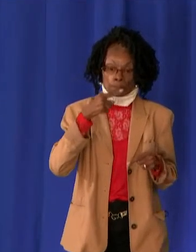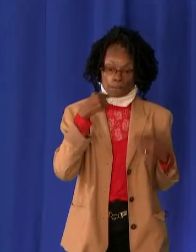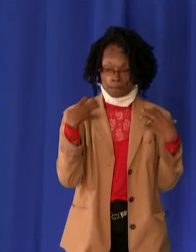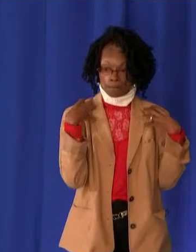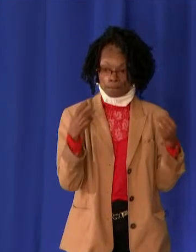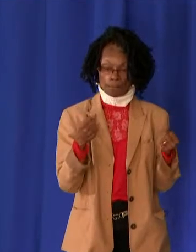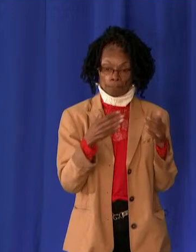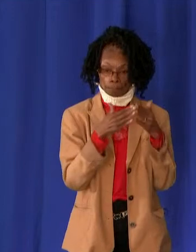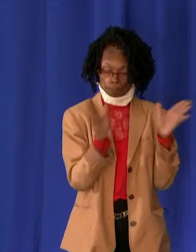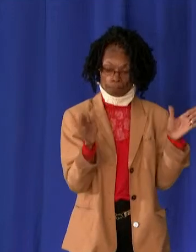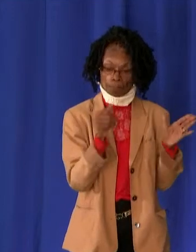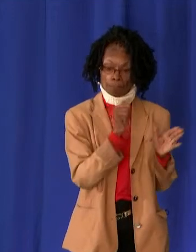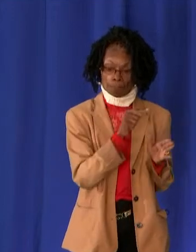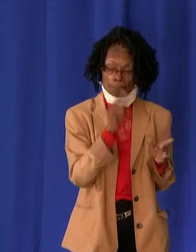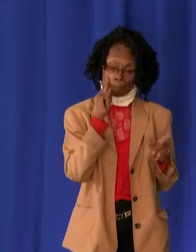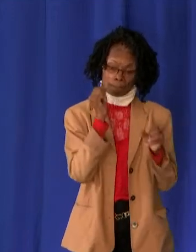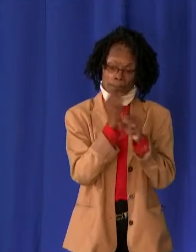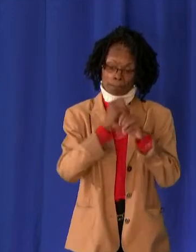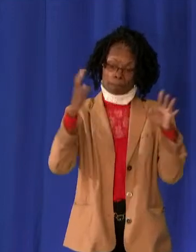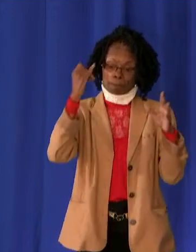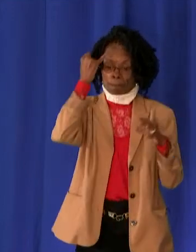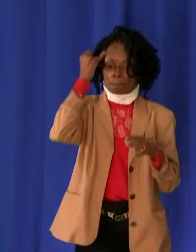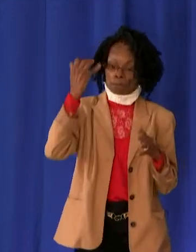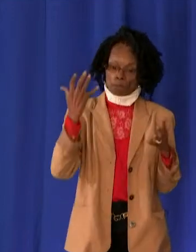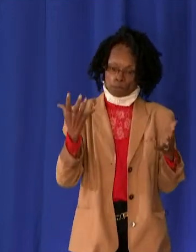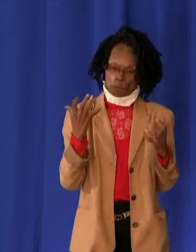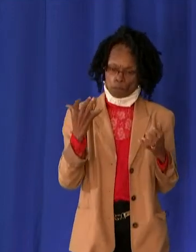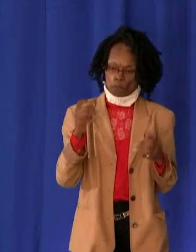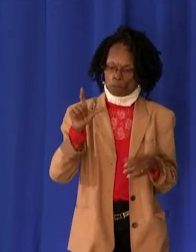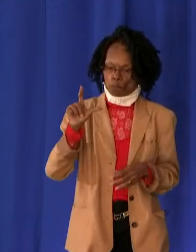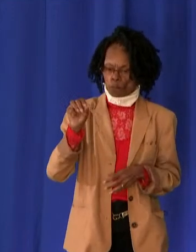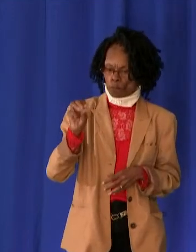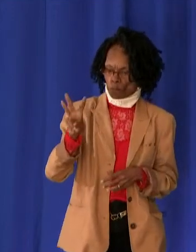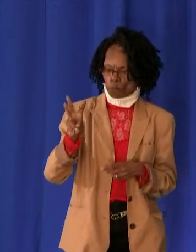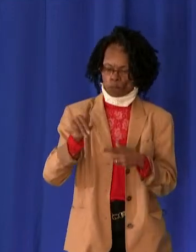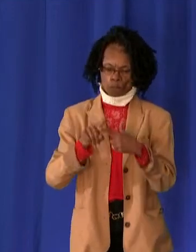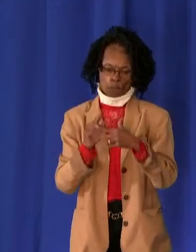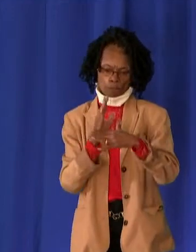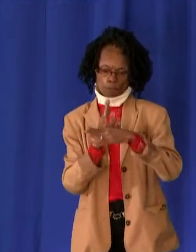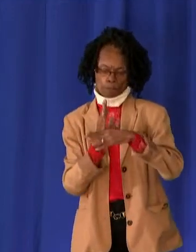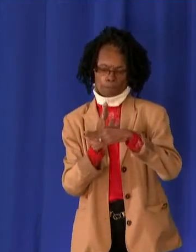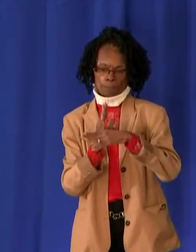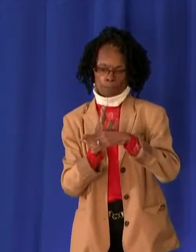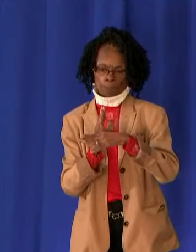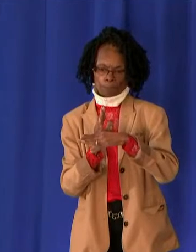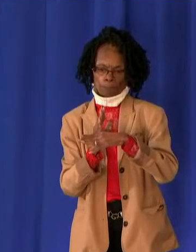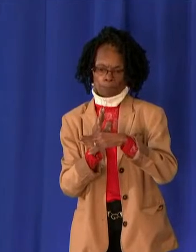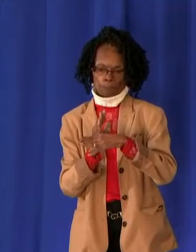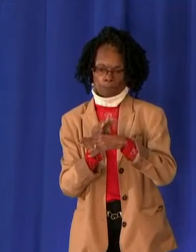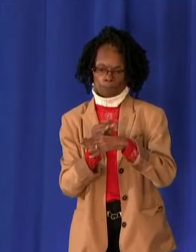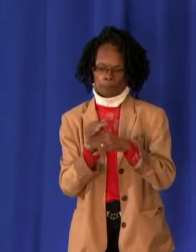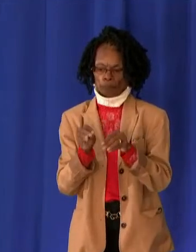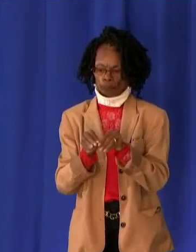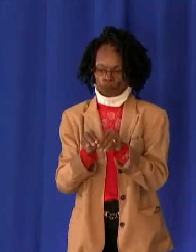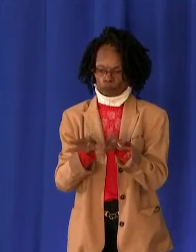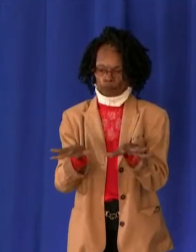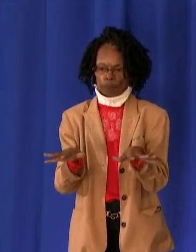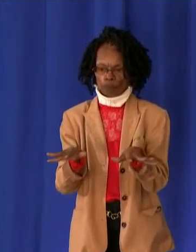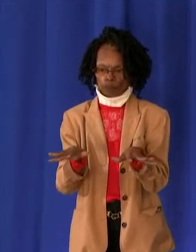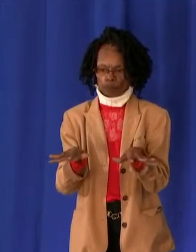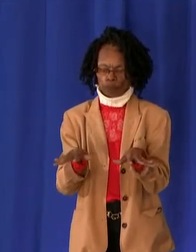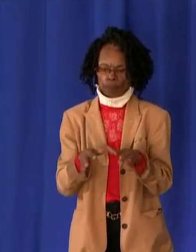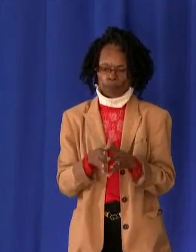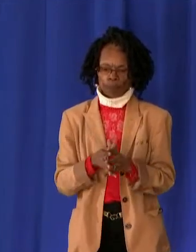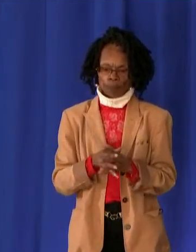perspective, ideally, we'd like us to have low to moderate transmission. And as the mayor highlighted,